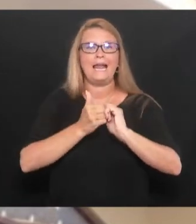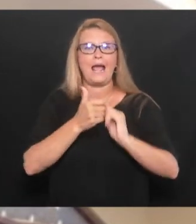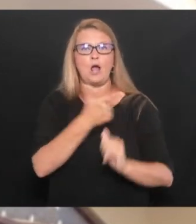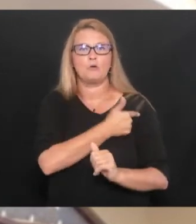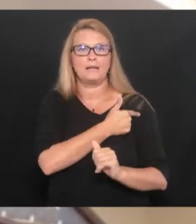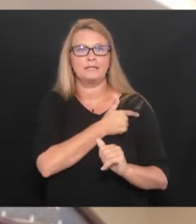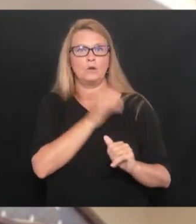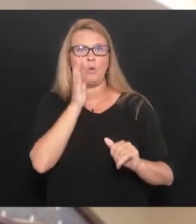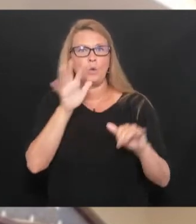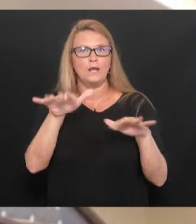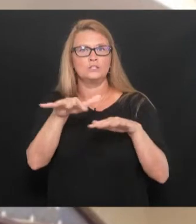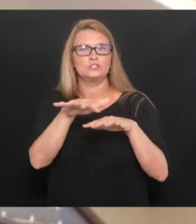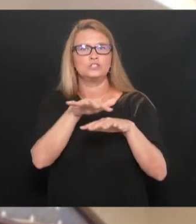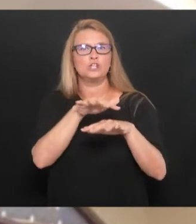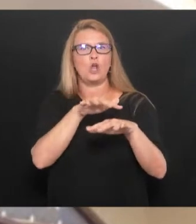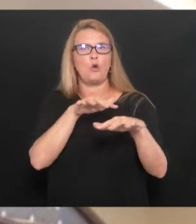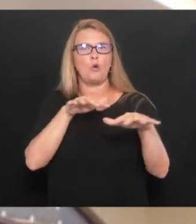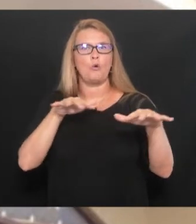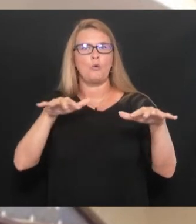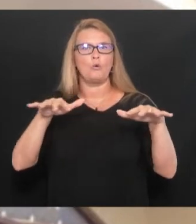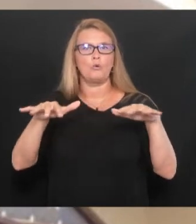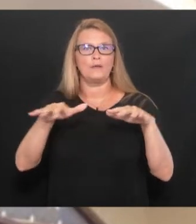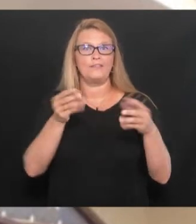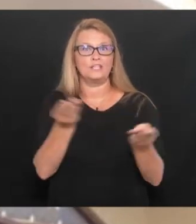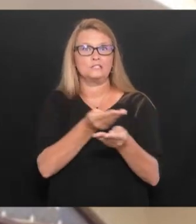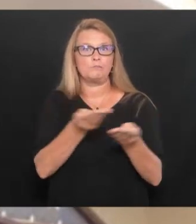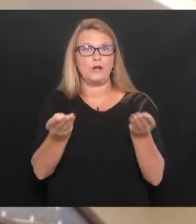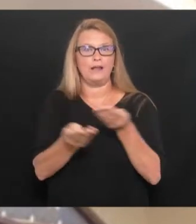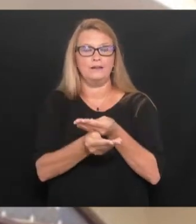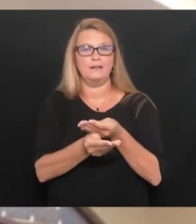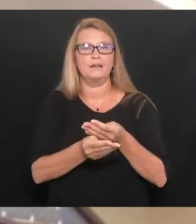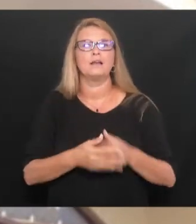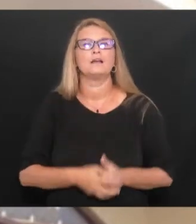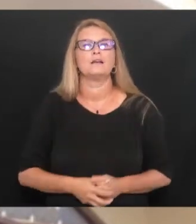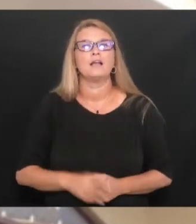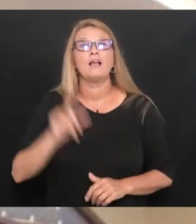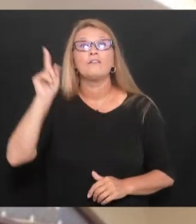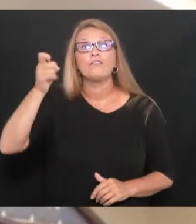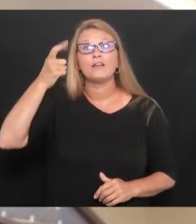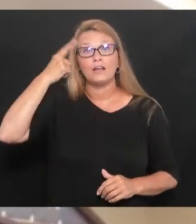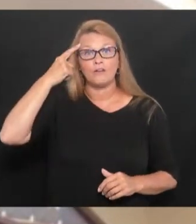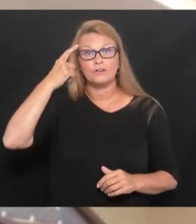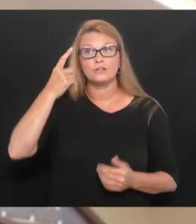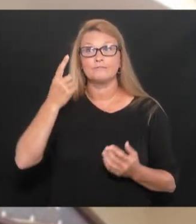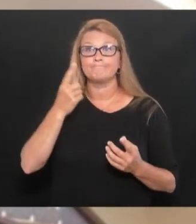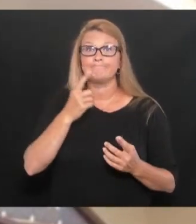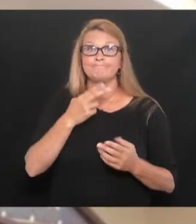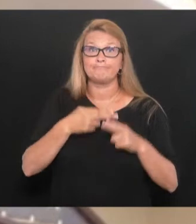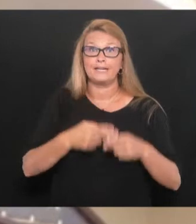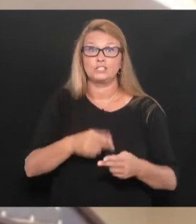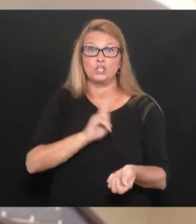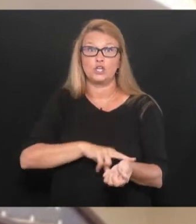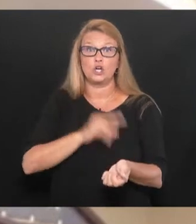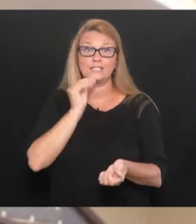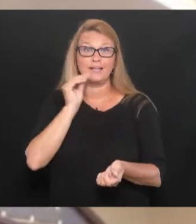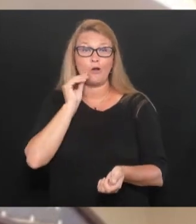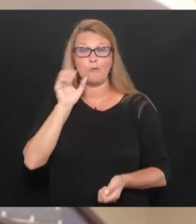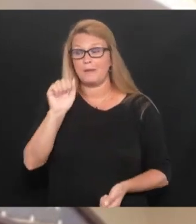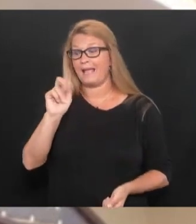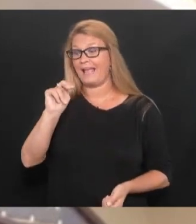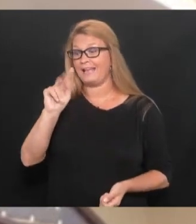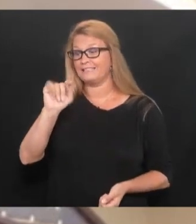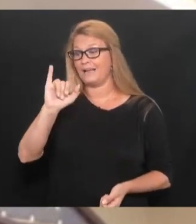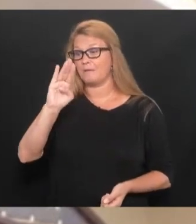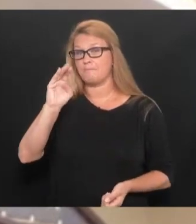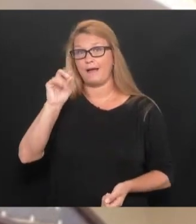slowing the speed of that spread. In addition to that, the governor pointed out nursing home antibody testing would be